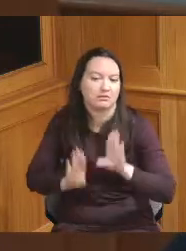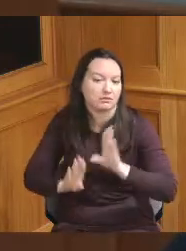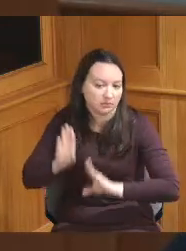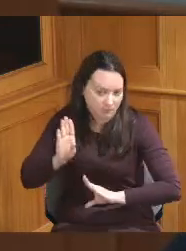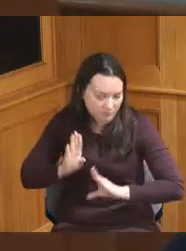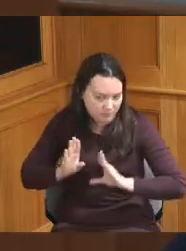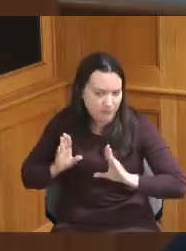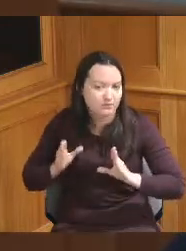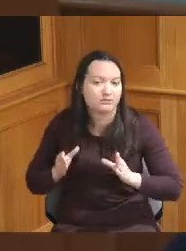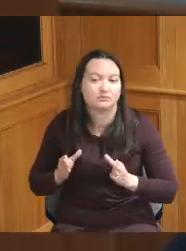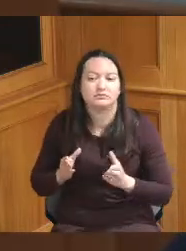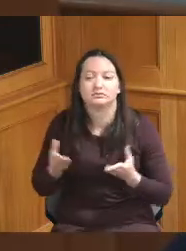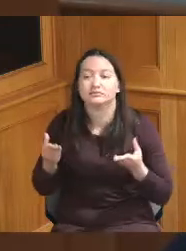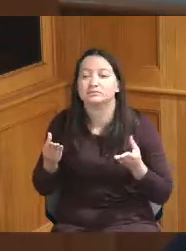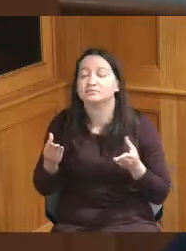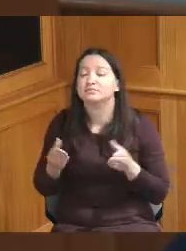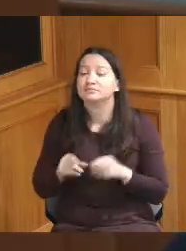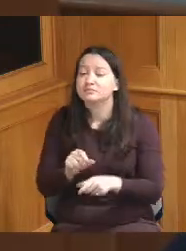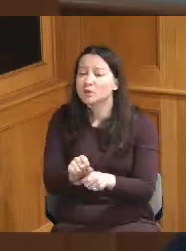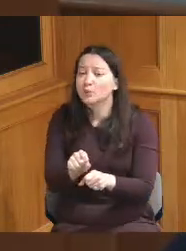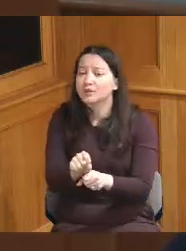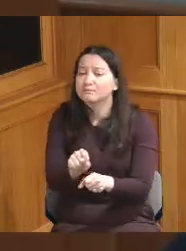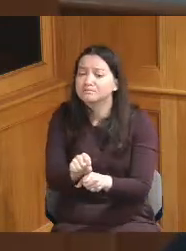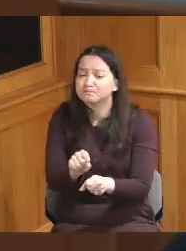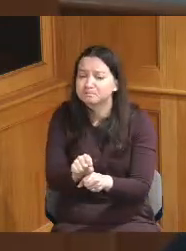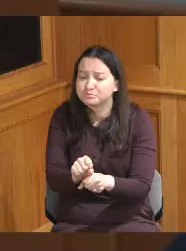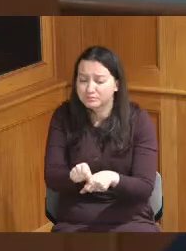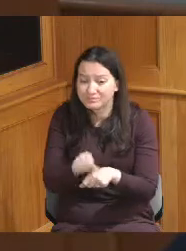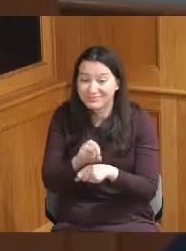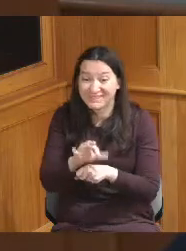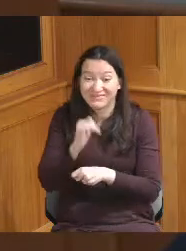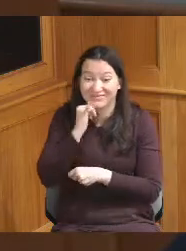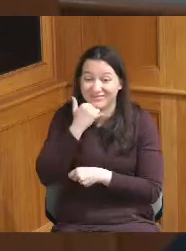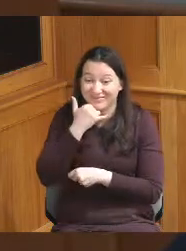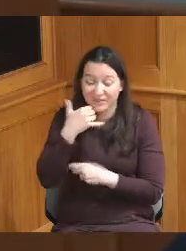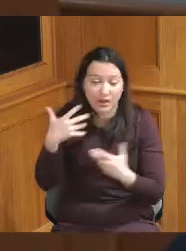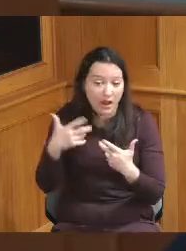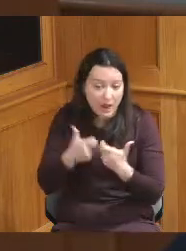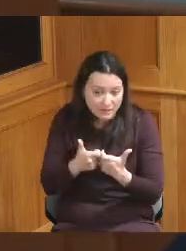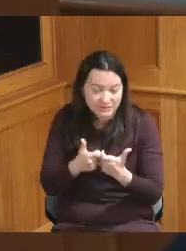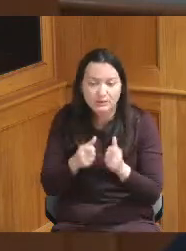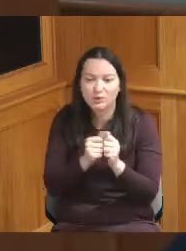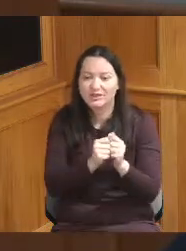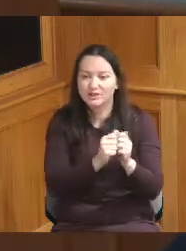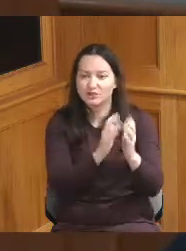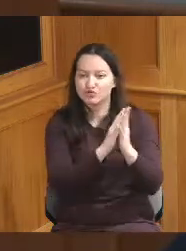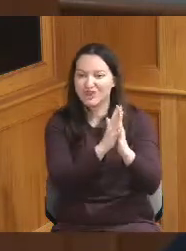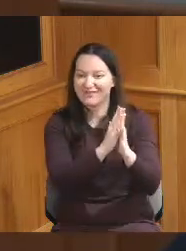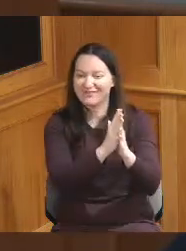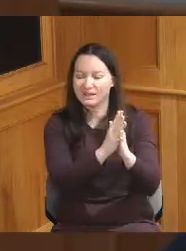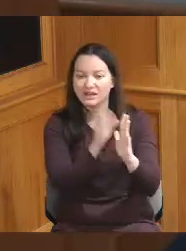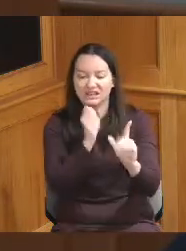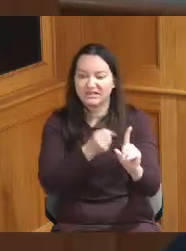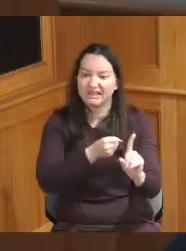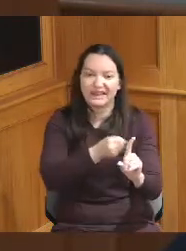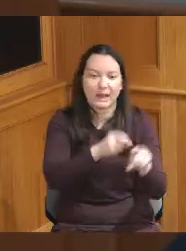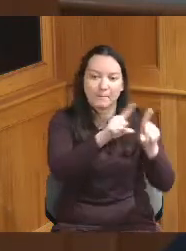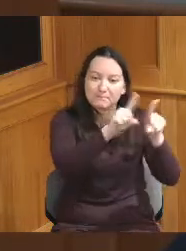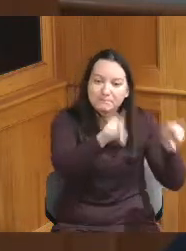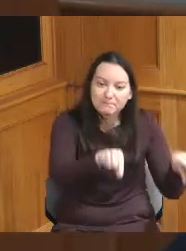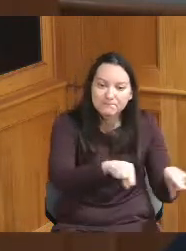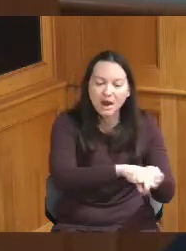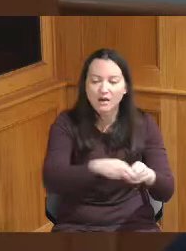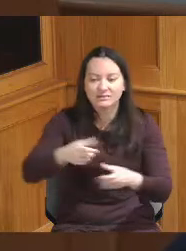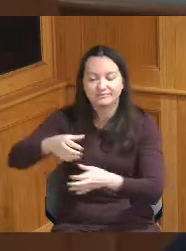So this is for work that we do when there's an accident to a traffic signal. Somebody hits a controller box or a signal